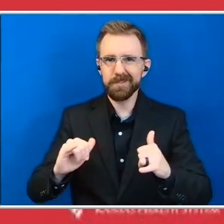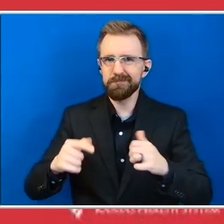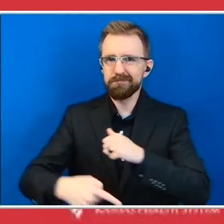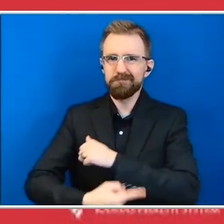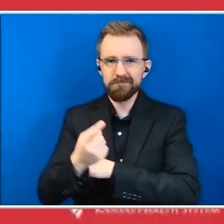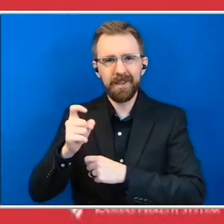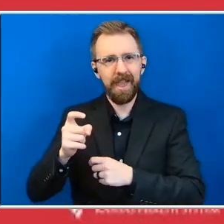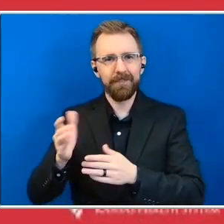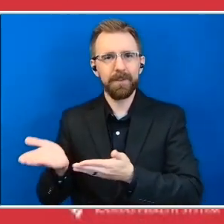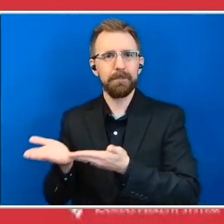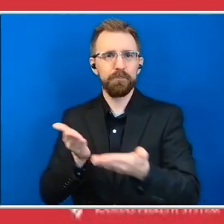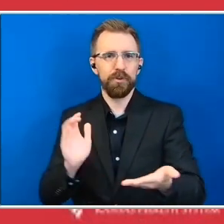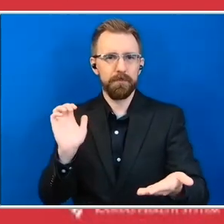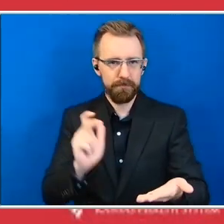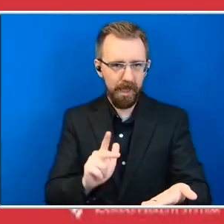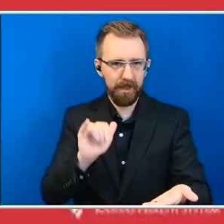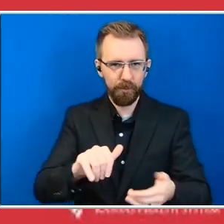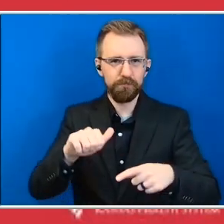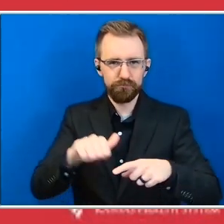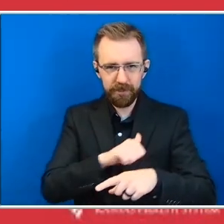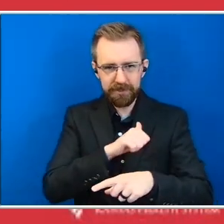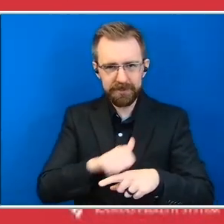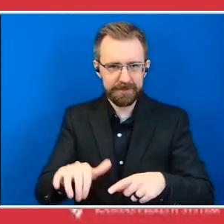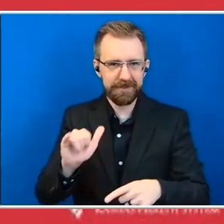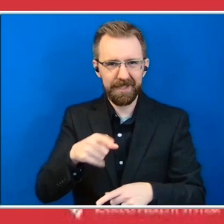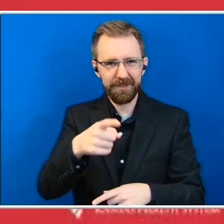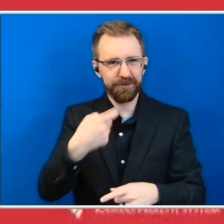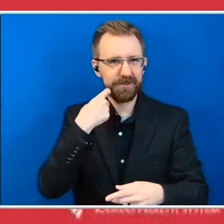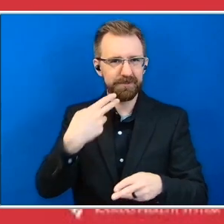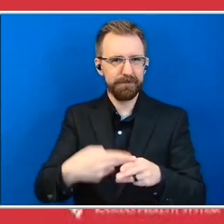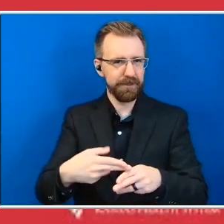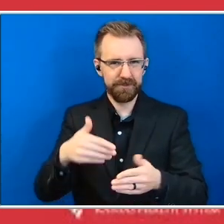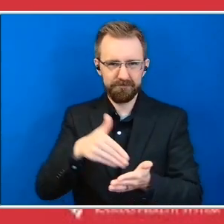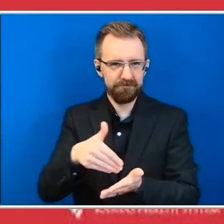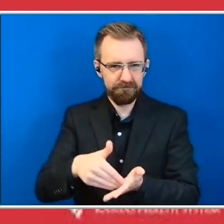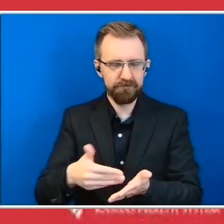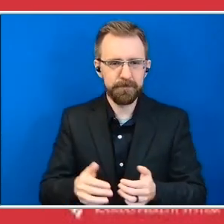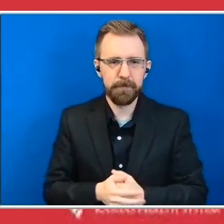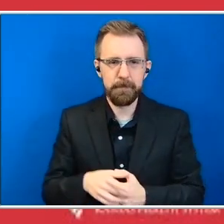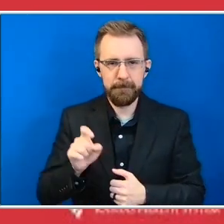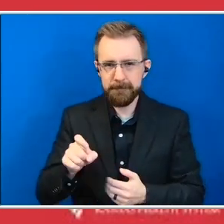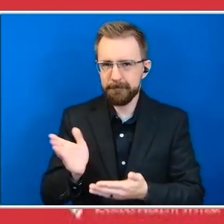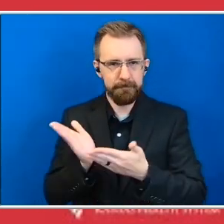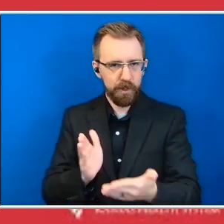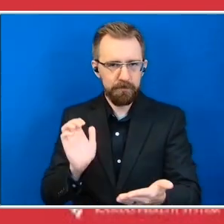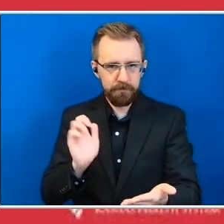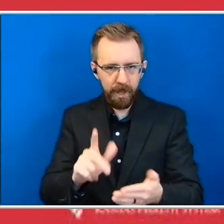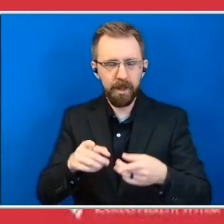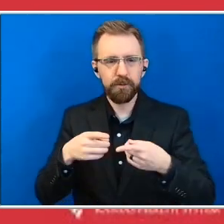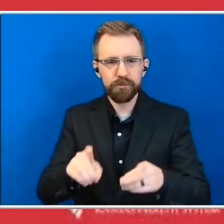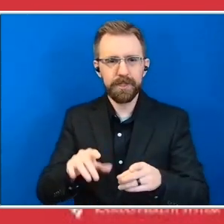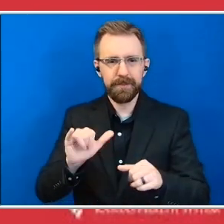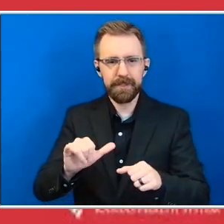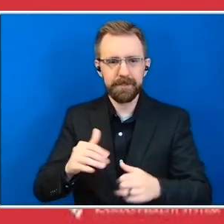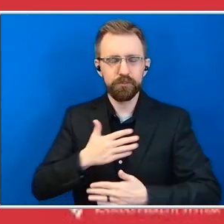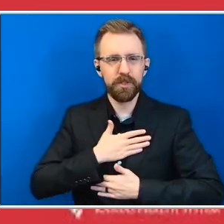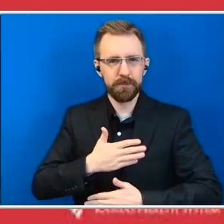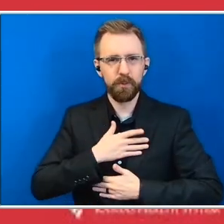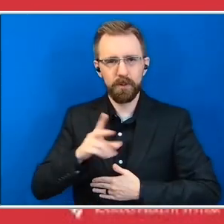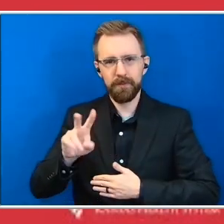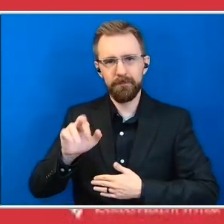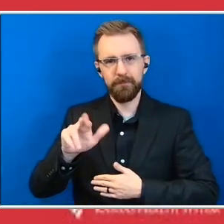back. Those practices, Steve, that you talked about all the time, we got to bring them back during these respiratory viral